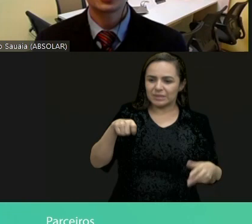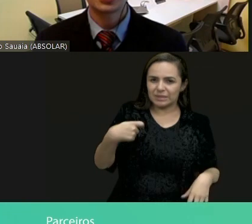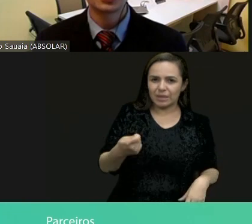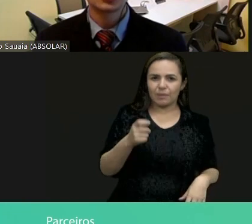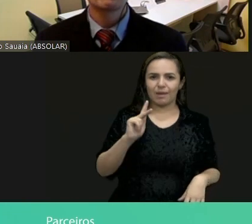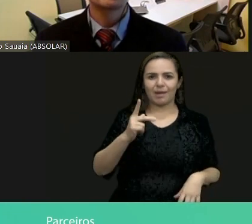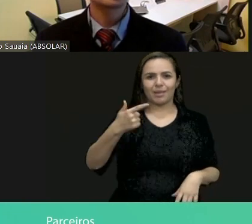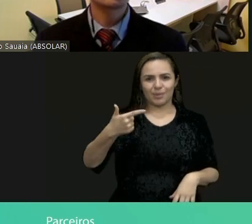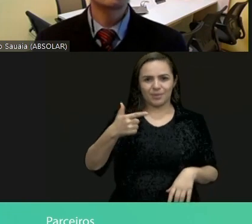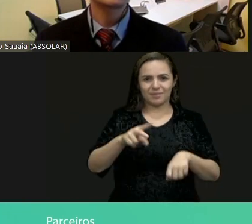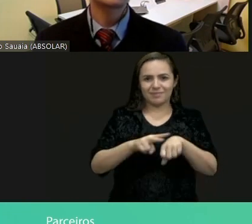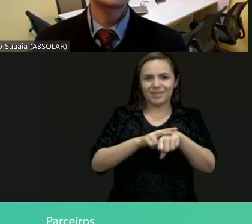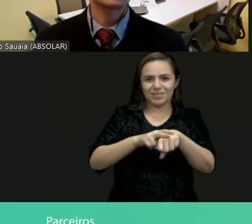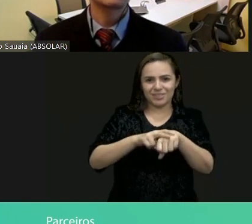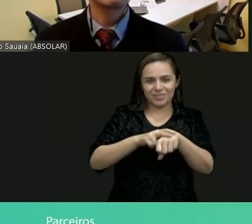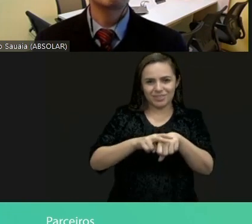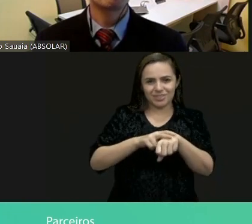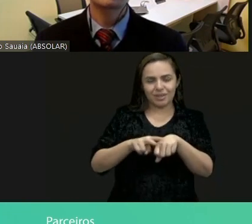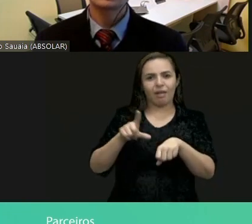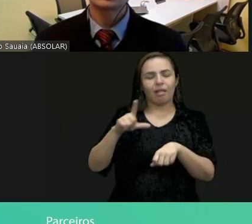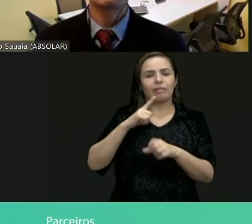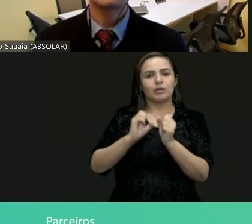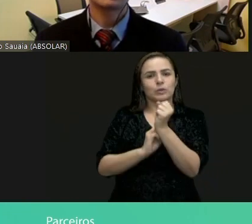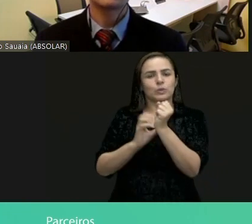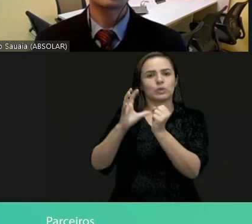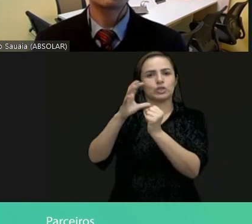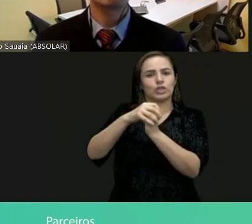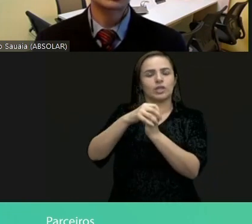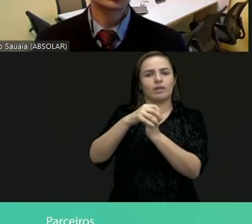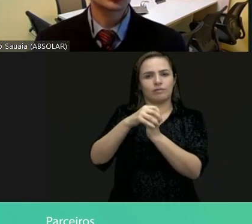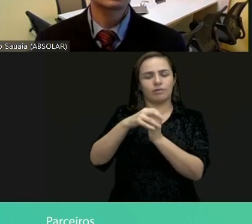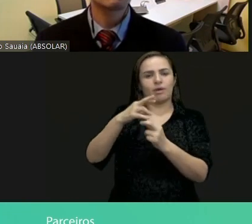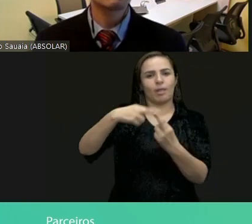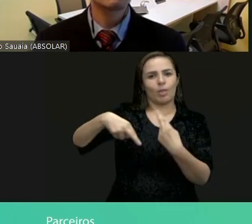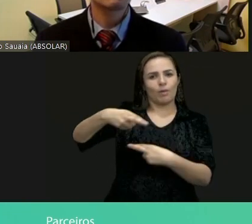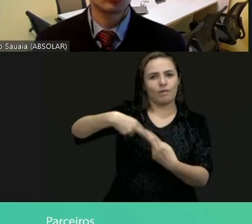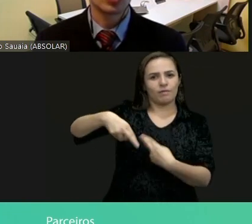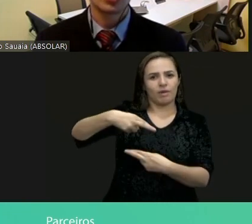renewable and sustainable product because of having